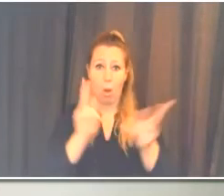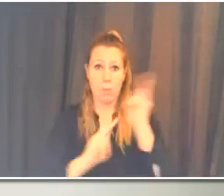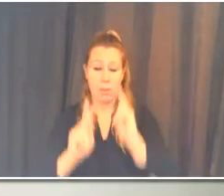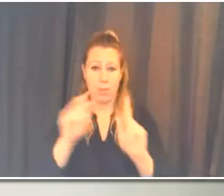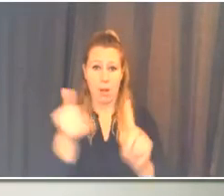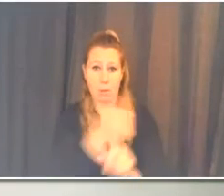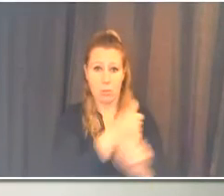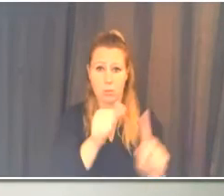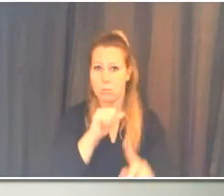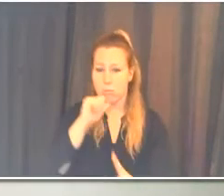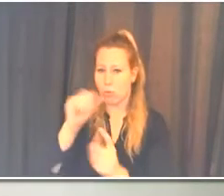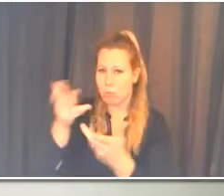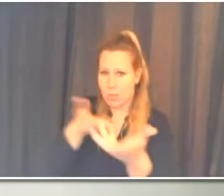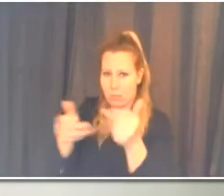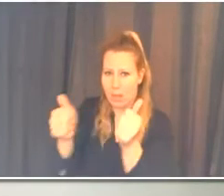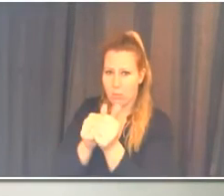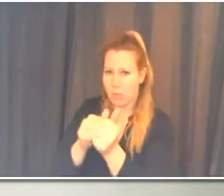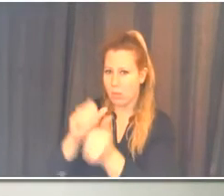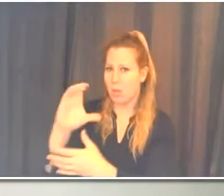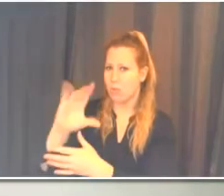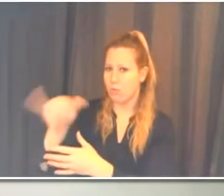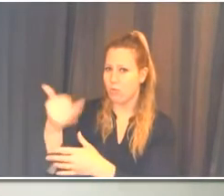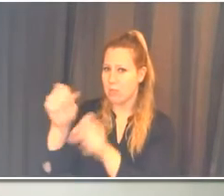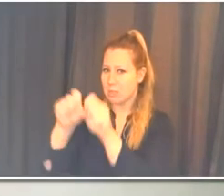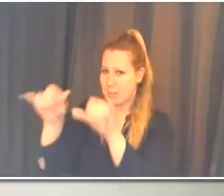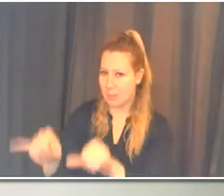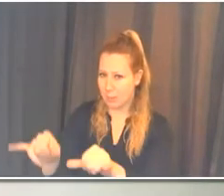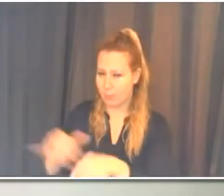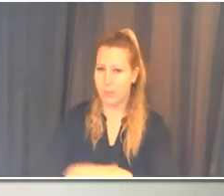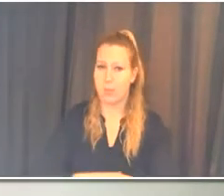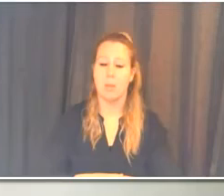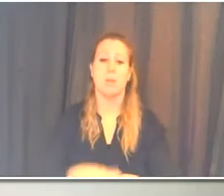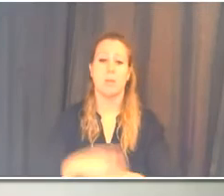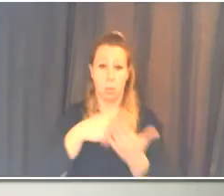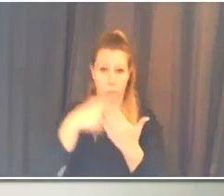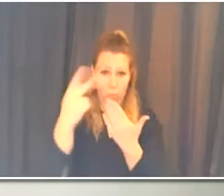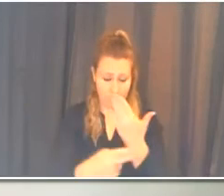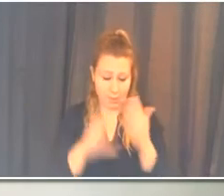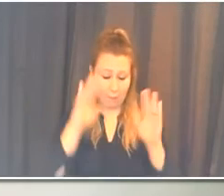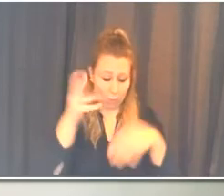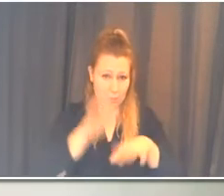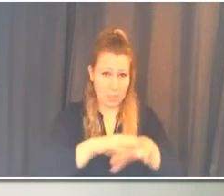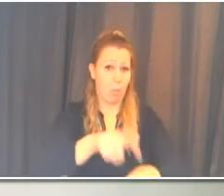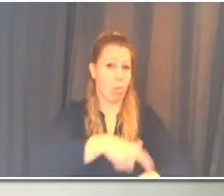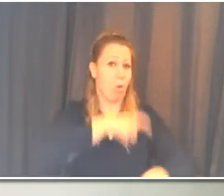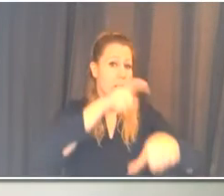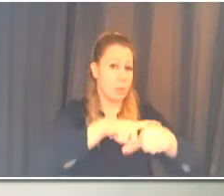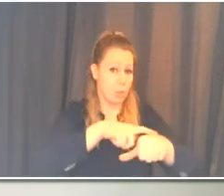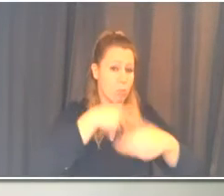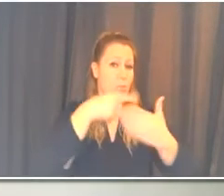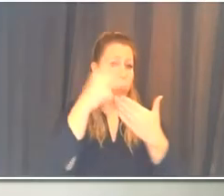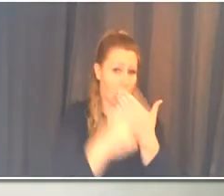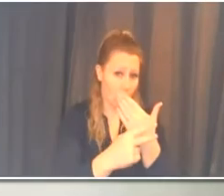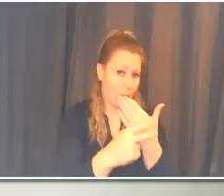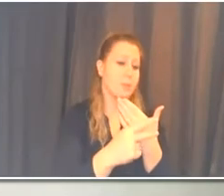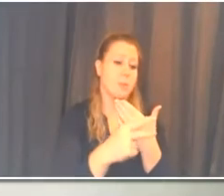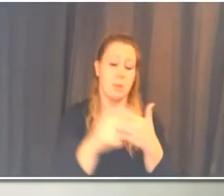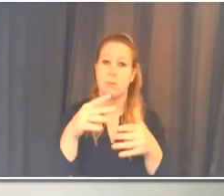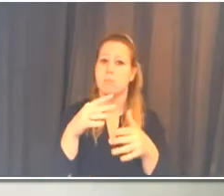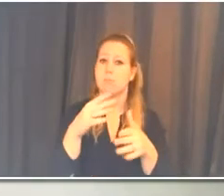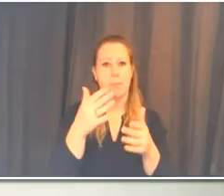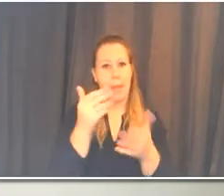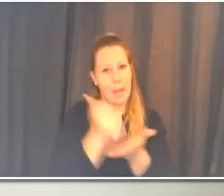who have CA caused harm need to change their behaviors and maintain that change over time our research has confirmed that survivors from communties of color